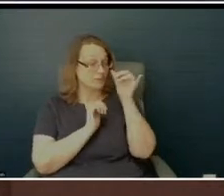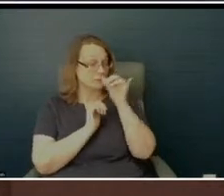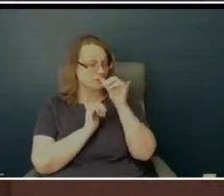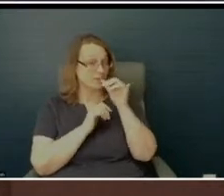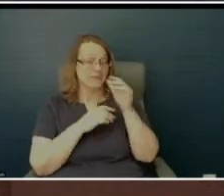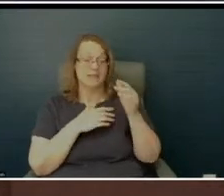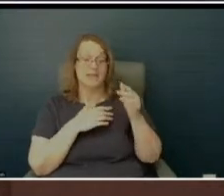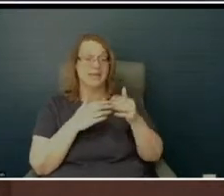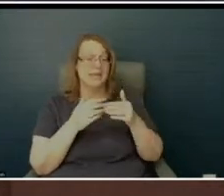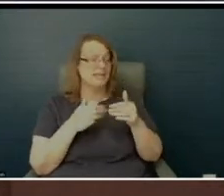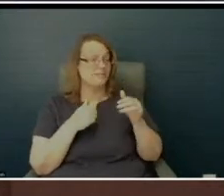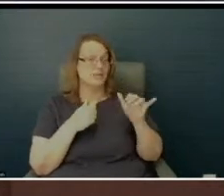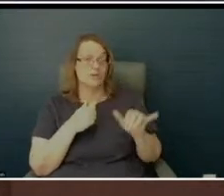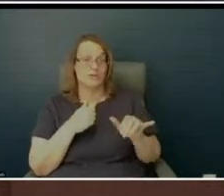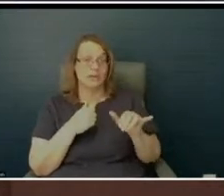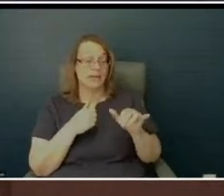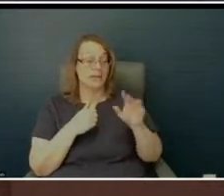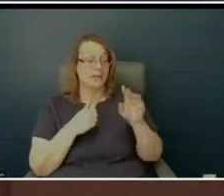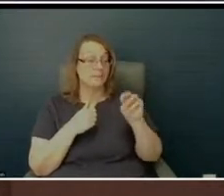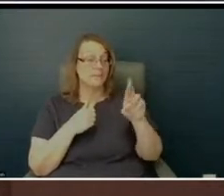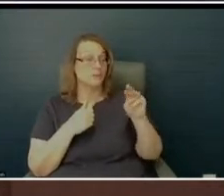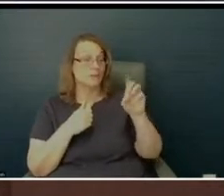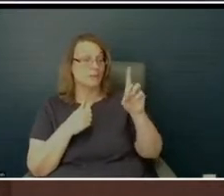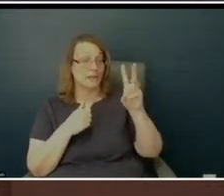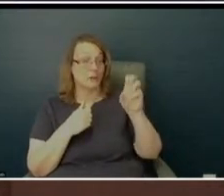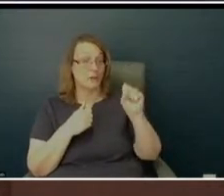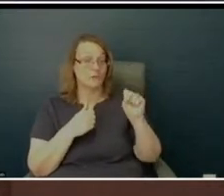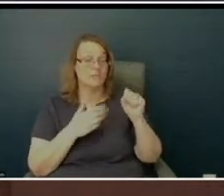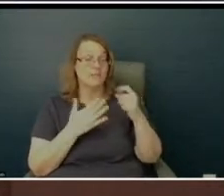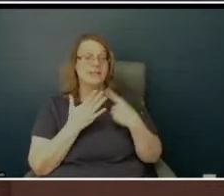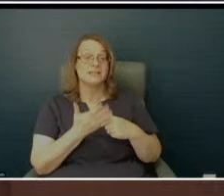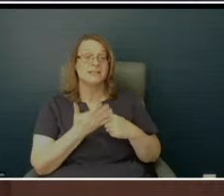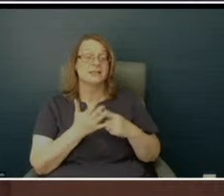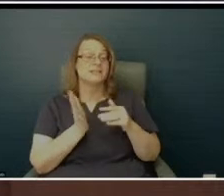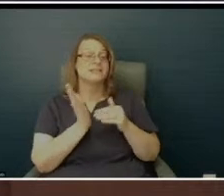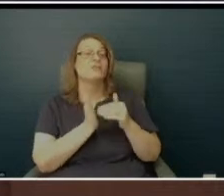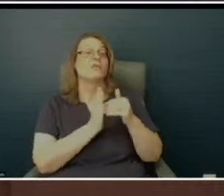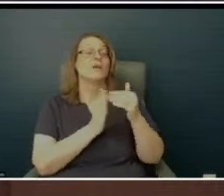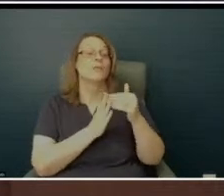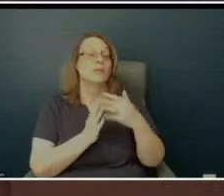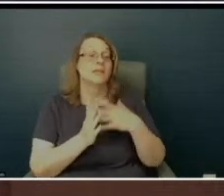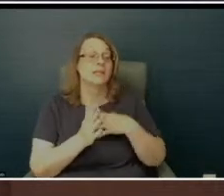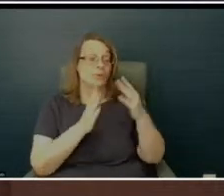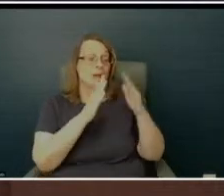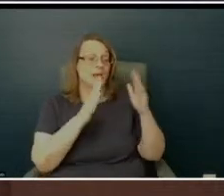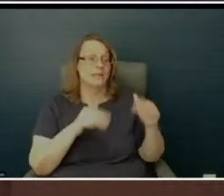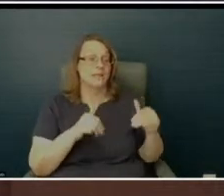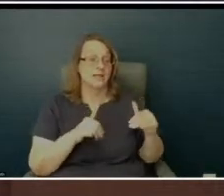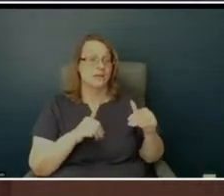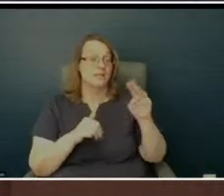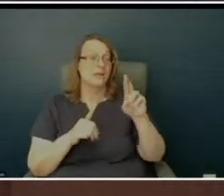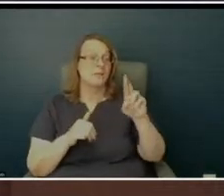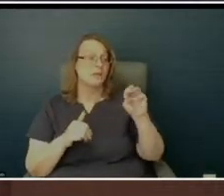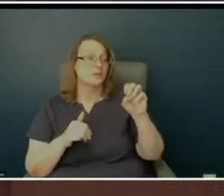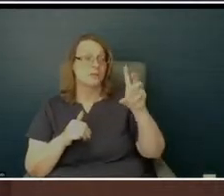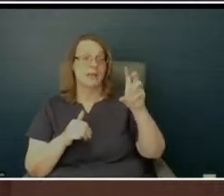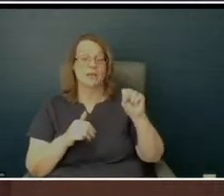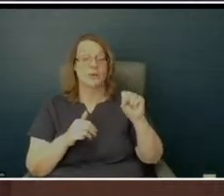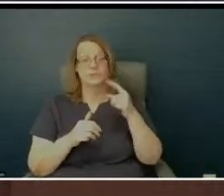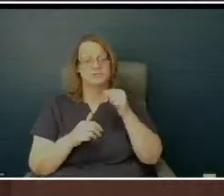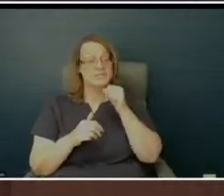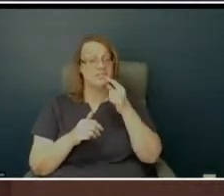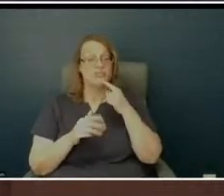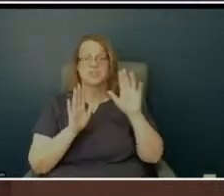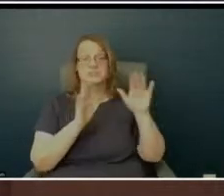learned that Mr. Meadows discussed it frequently in the White House. And Mr. Meadows didn't let the matter go. The request went from the Department